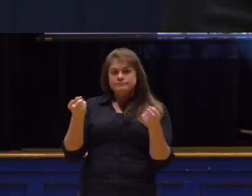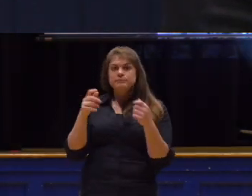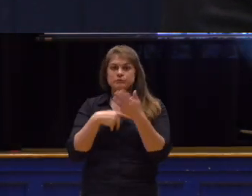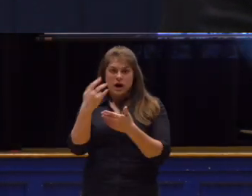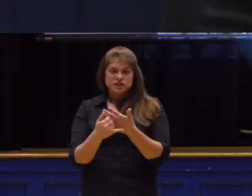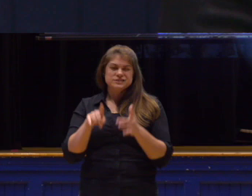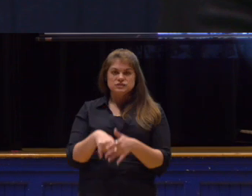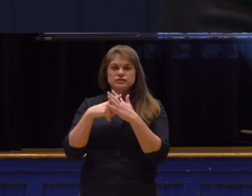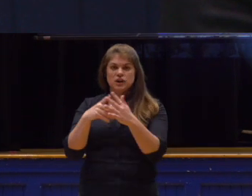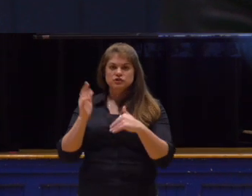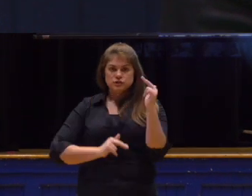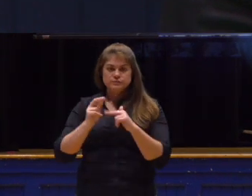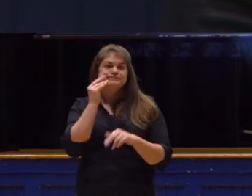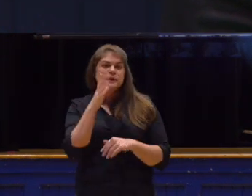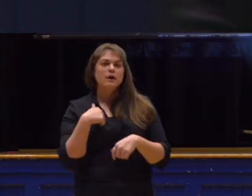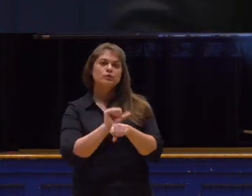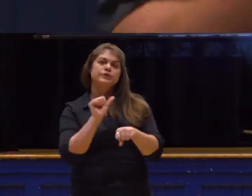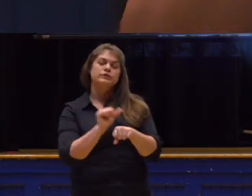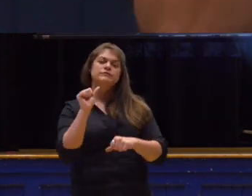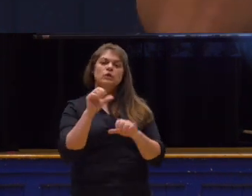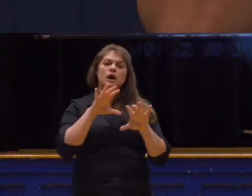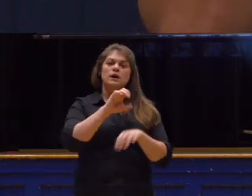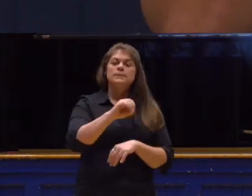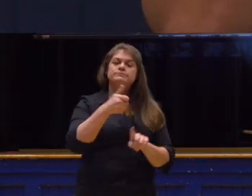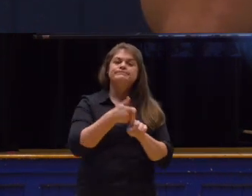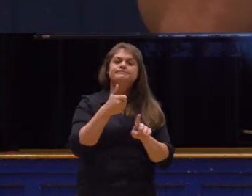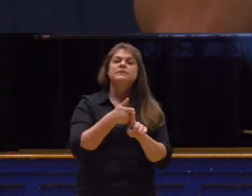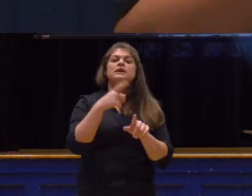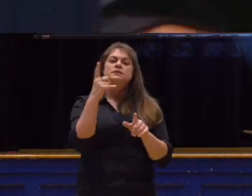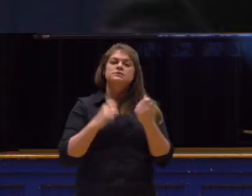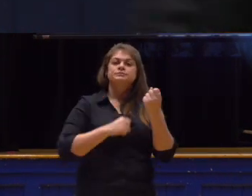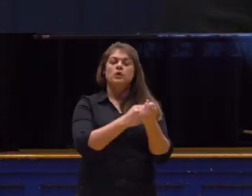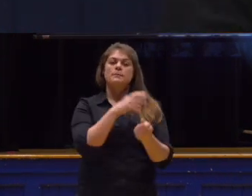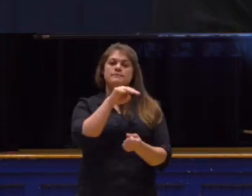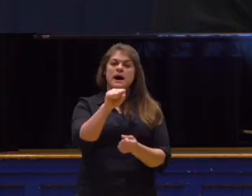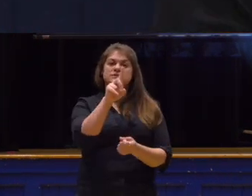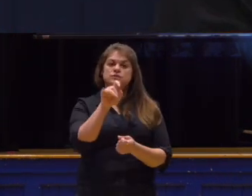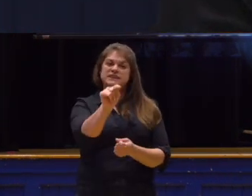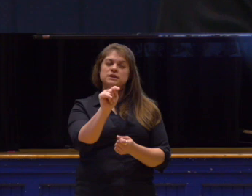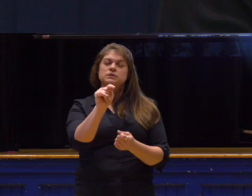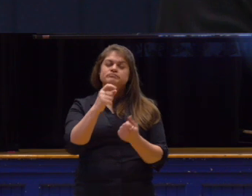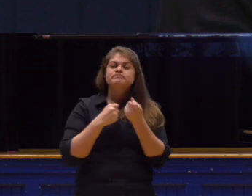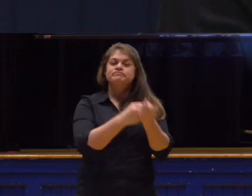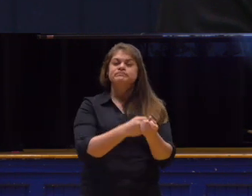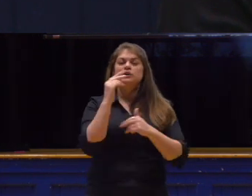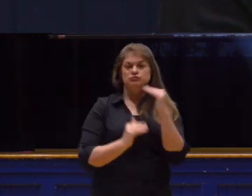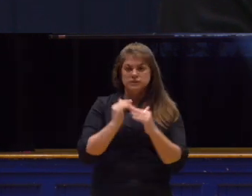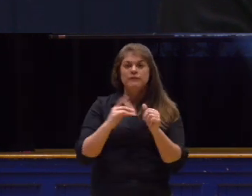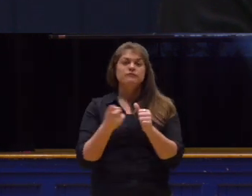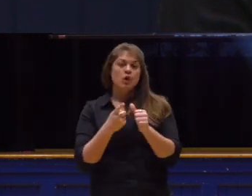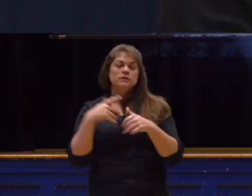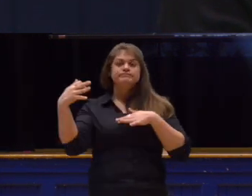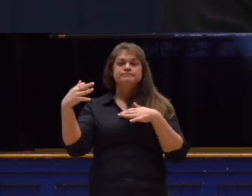construction. I work for a firm, HNTB, that is supporting MassDOT through construction. I'll start by going over